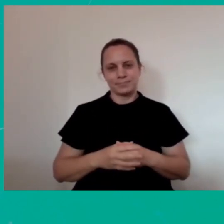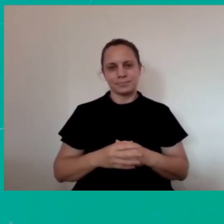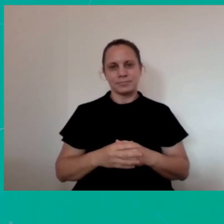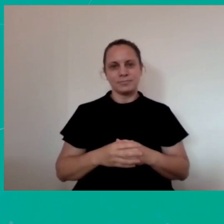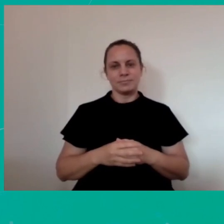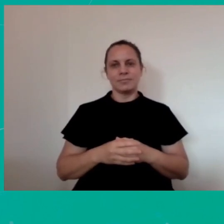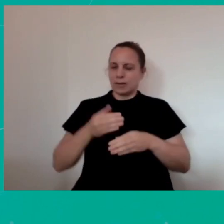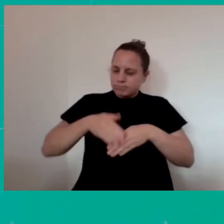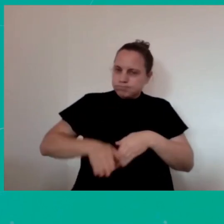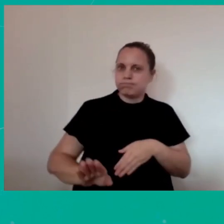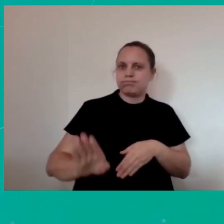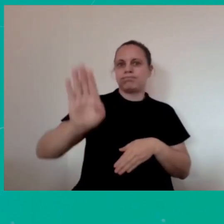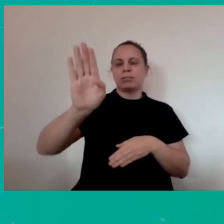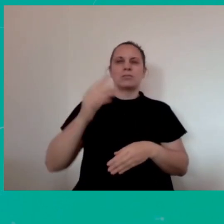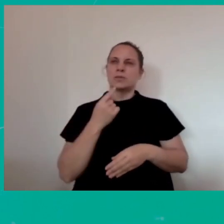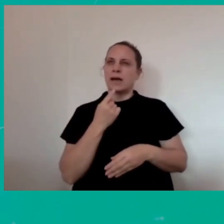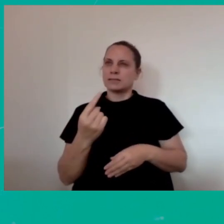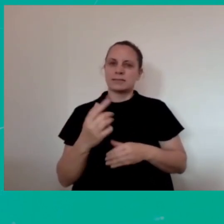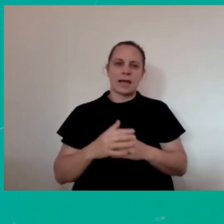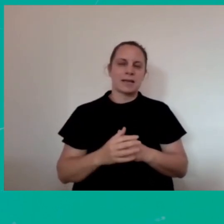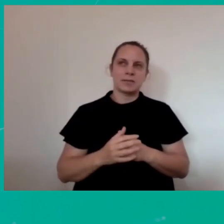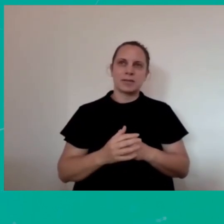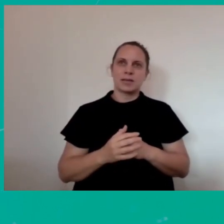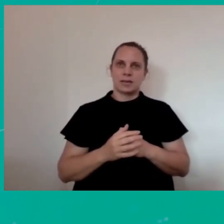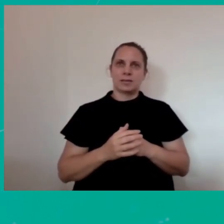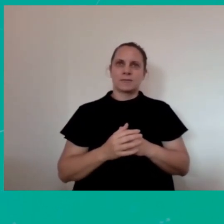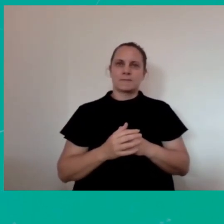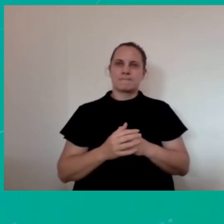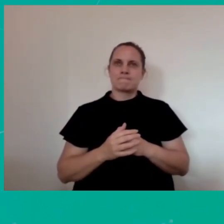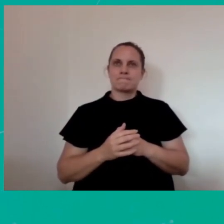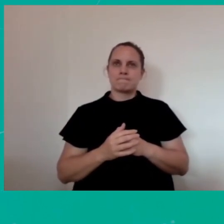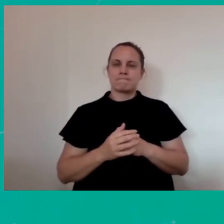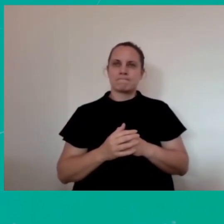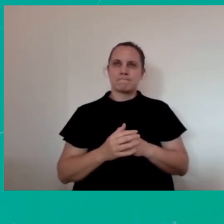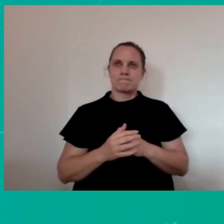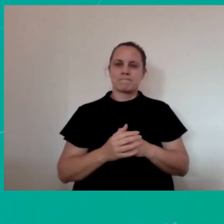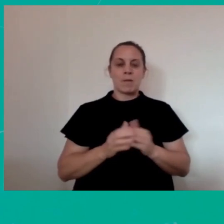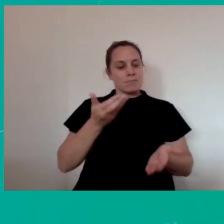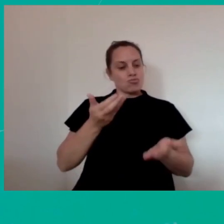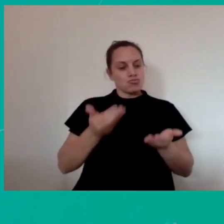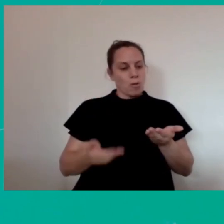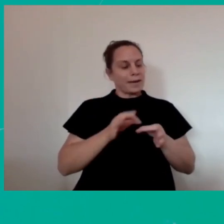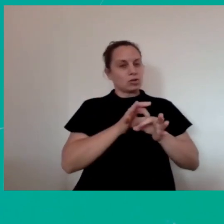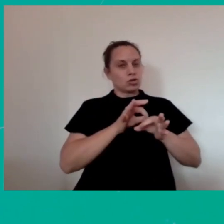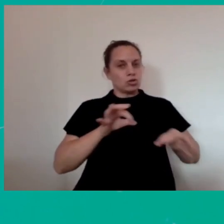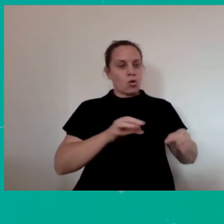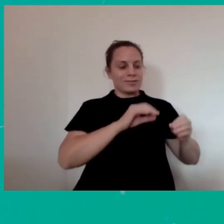magnitude is estimated as twice the overall rate compared to non-disabled